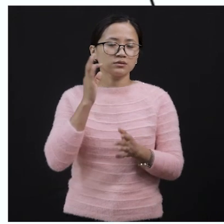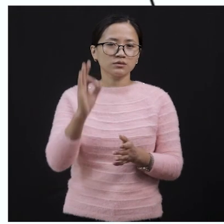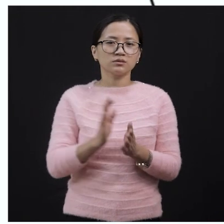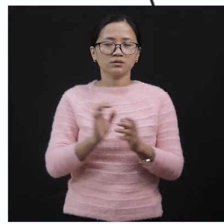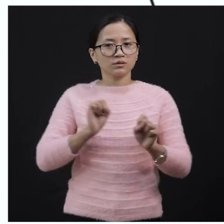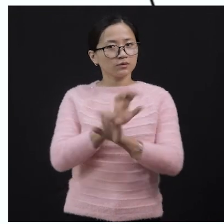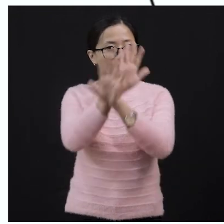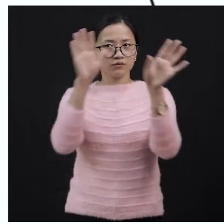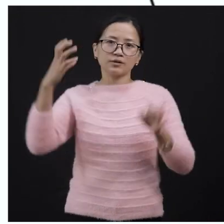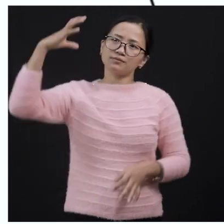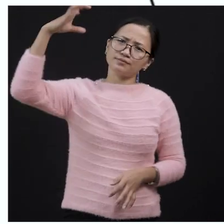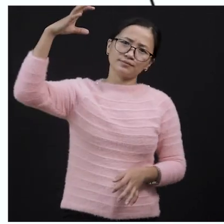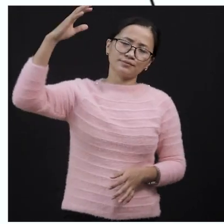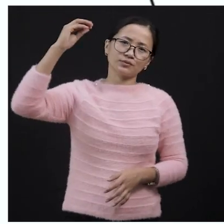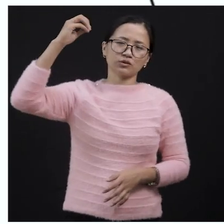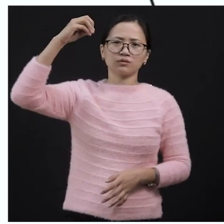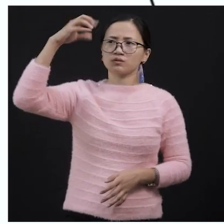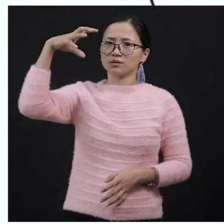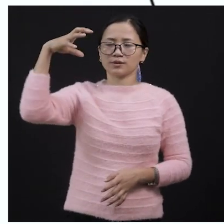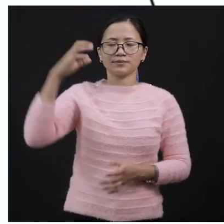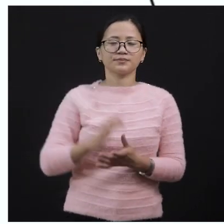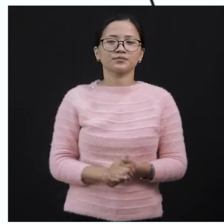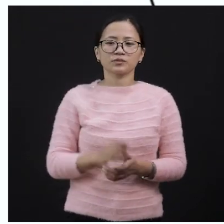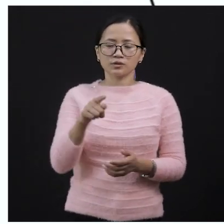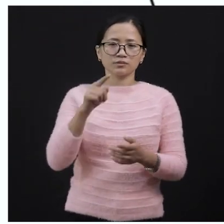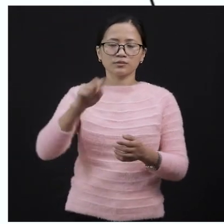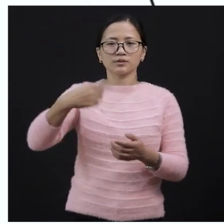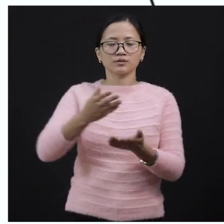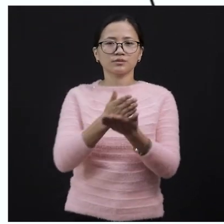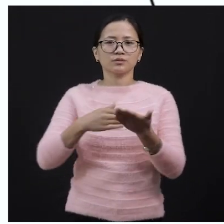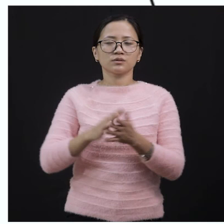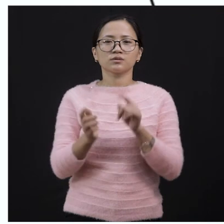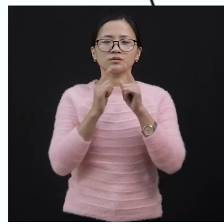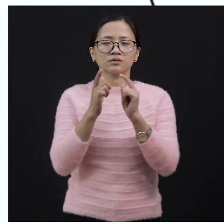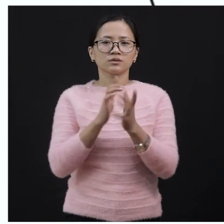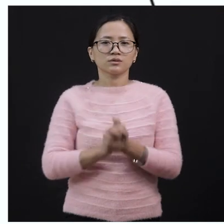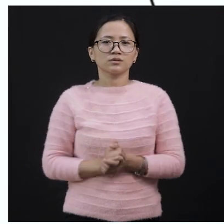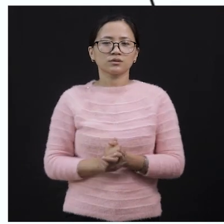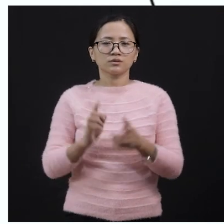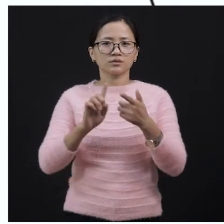importance of light. Now, in the next part of this chapter, we will discuss